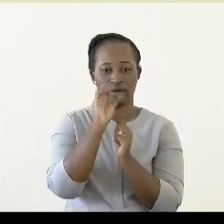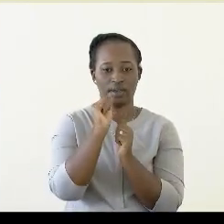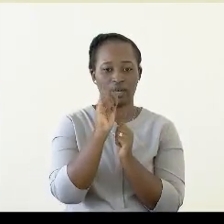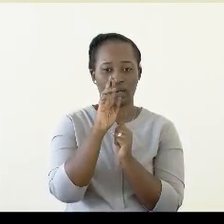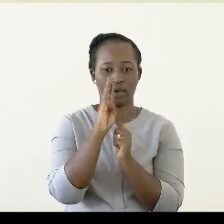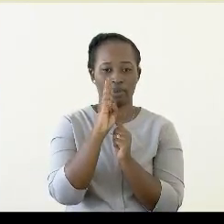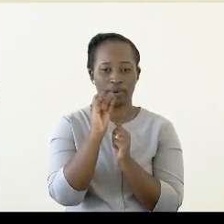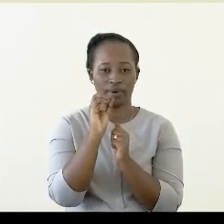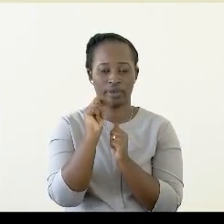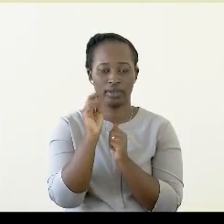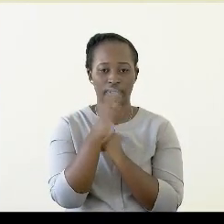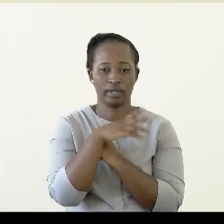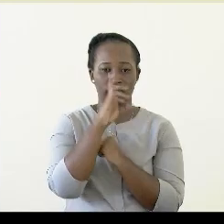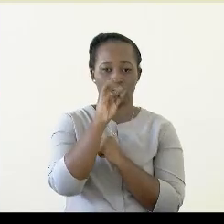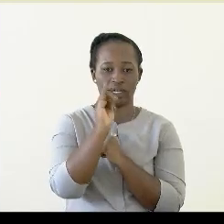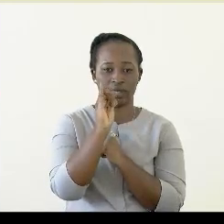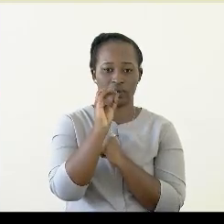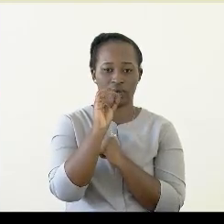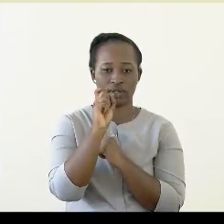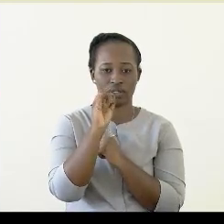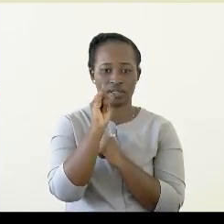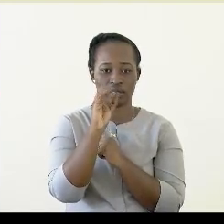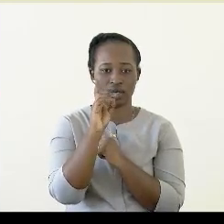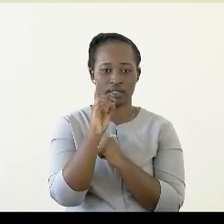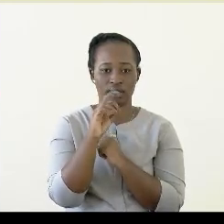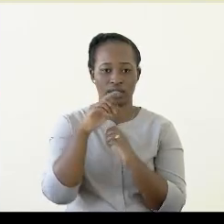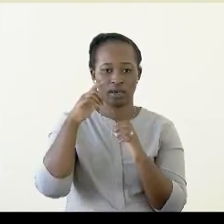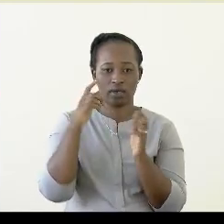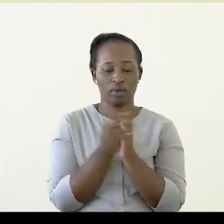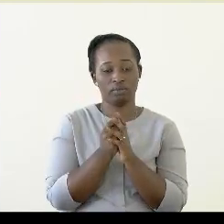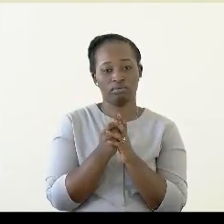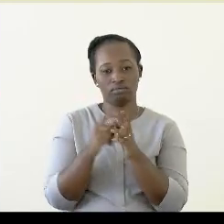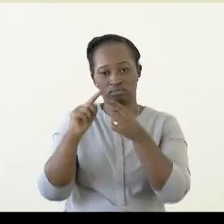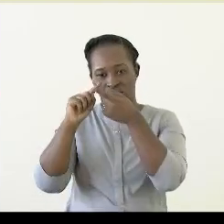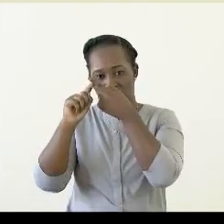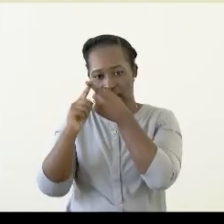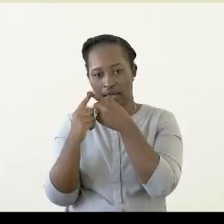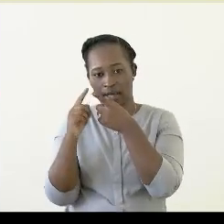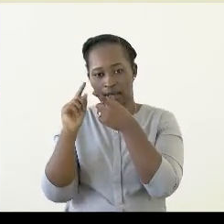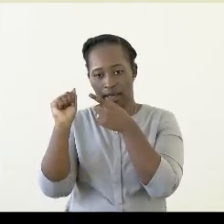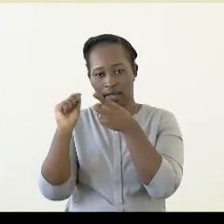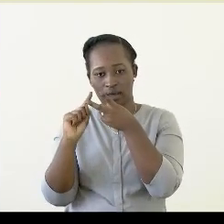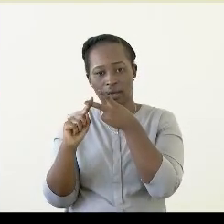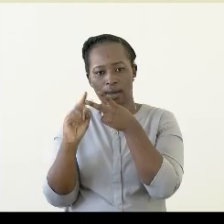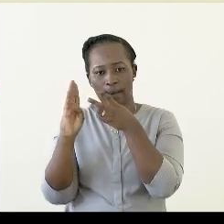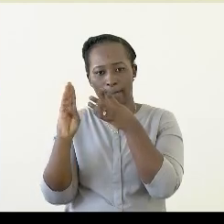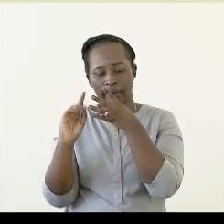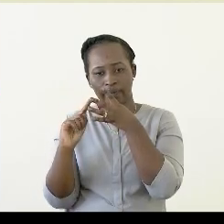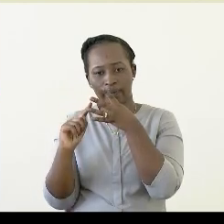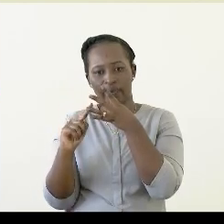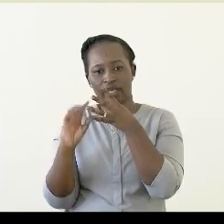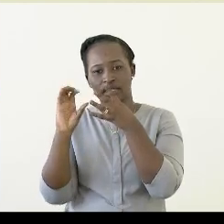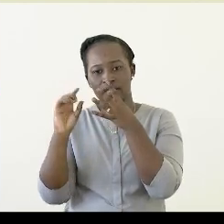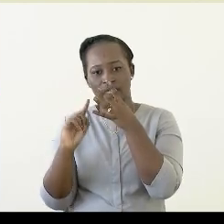B, low temperature, C, very high temperature, and D, doesn't react. You will choose the